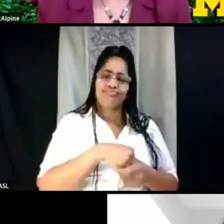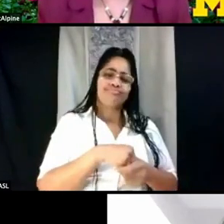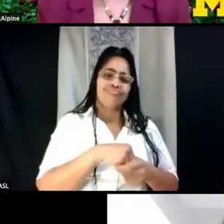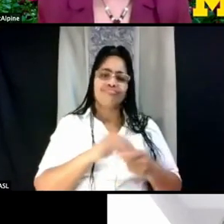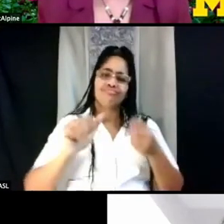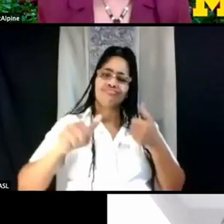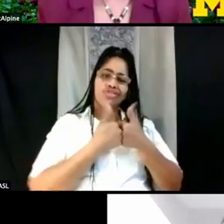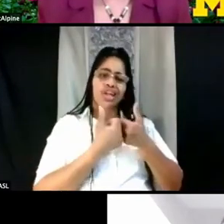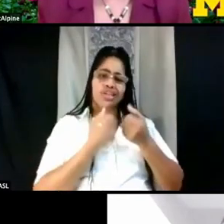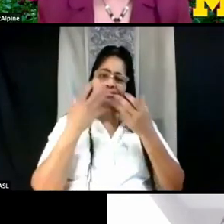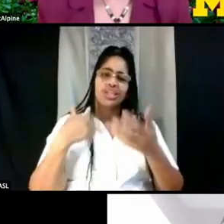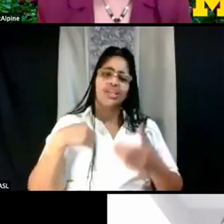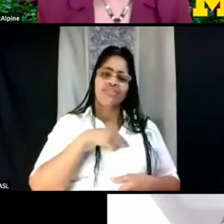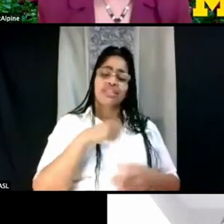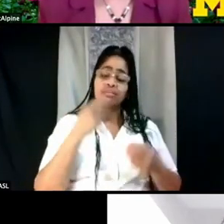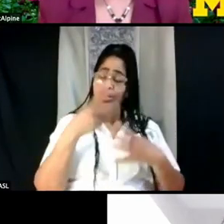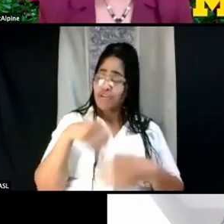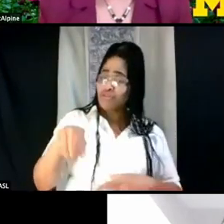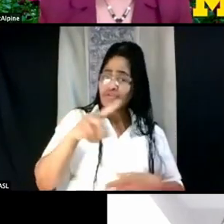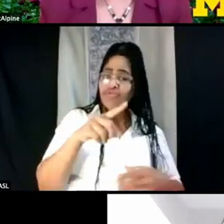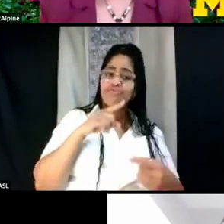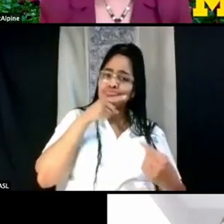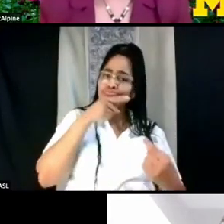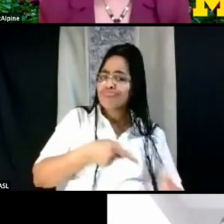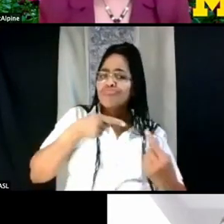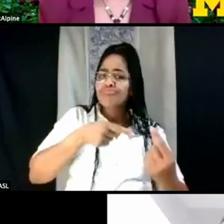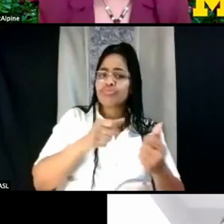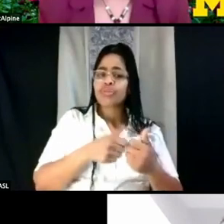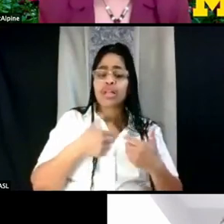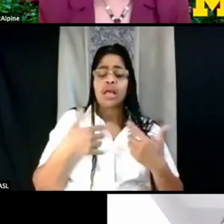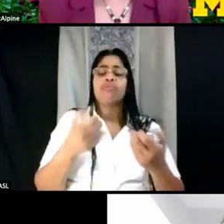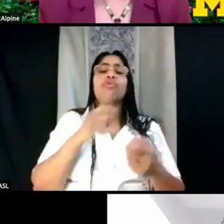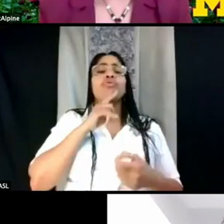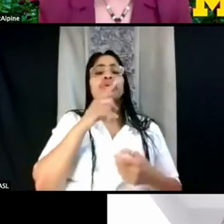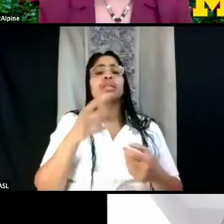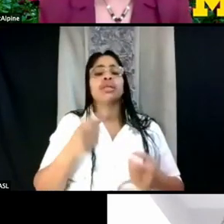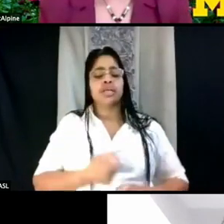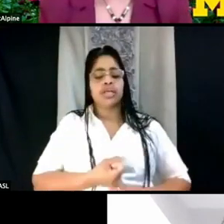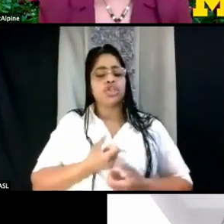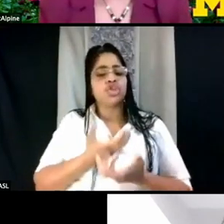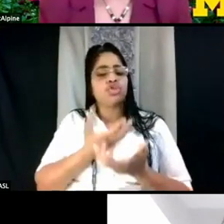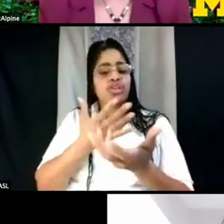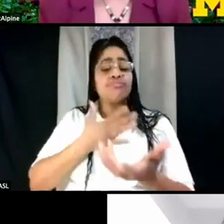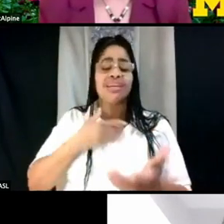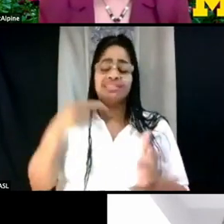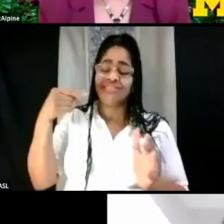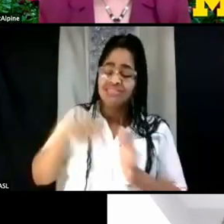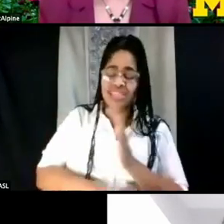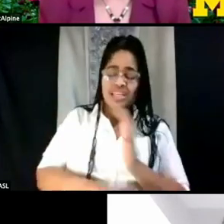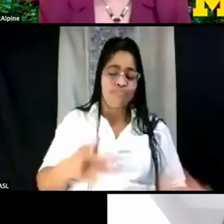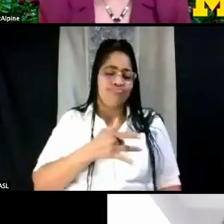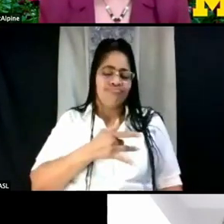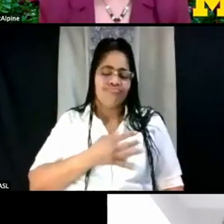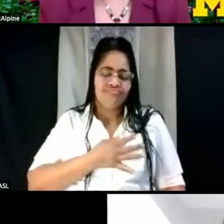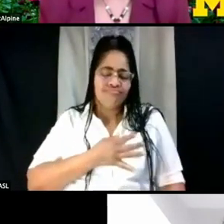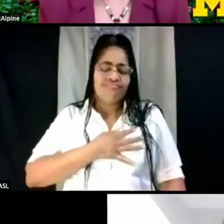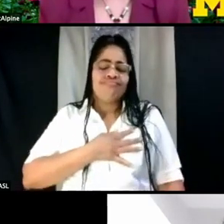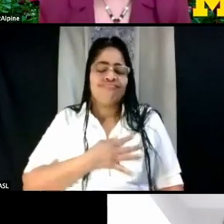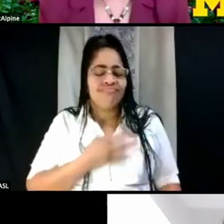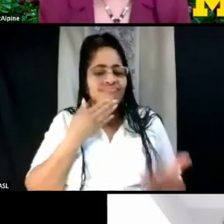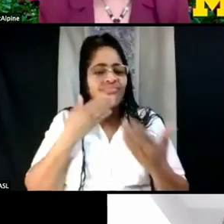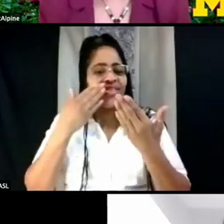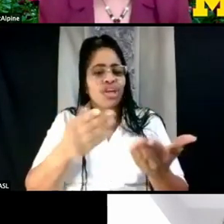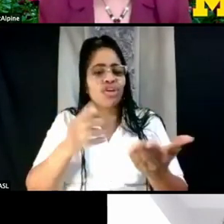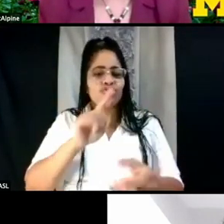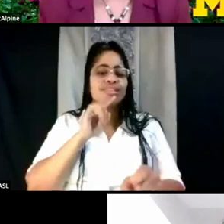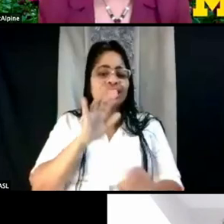of us and many of you are grappling with. So I'd like to really express my deep thank you for your dedication to the work that